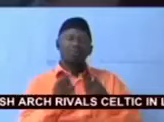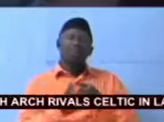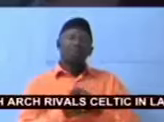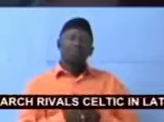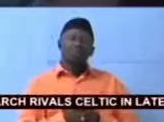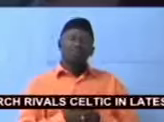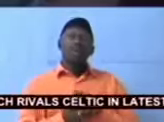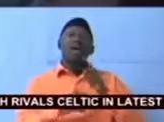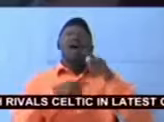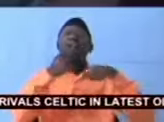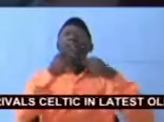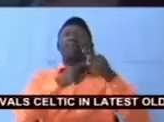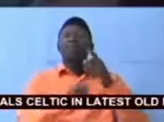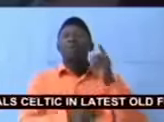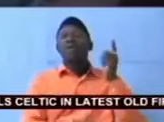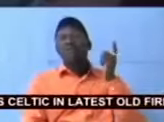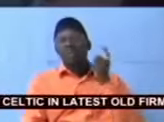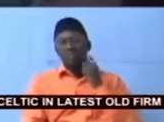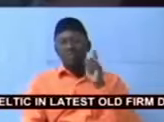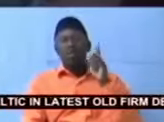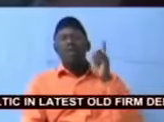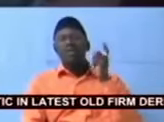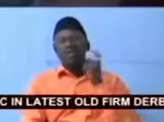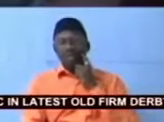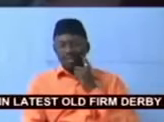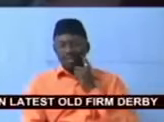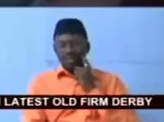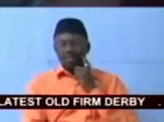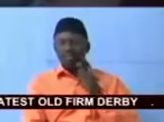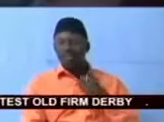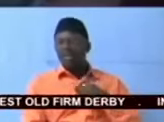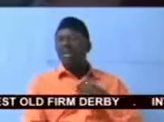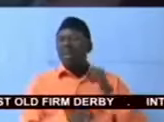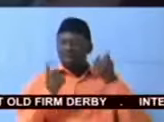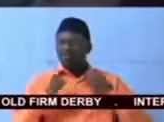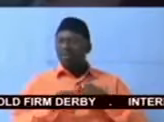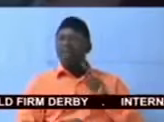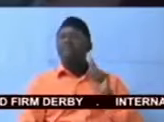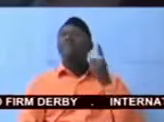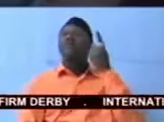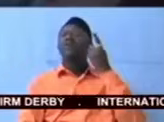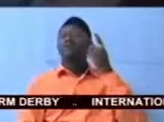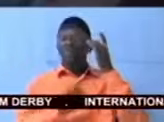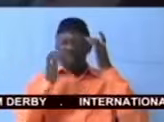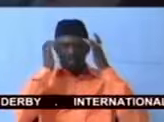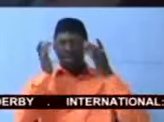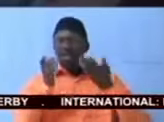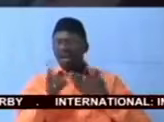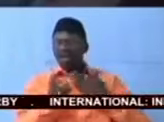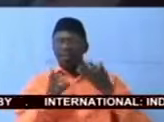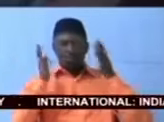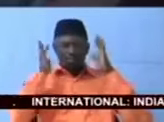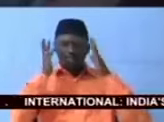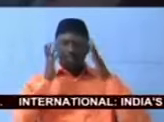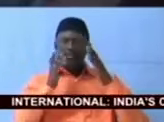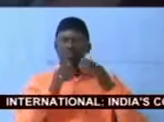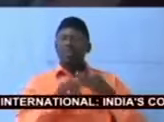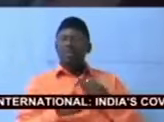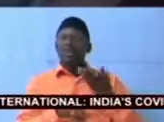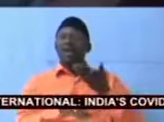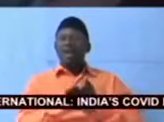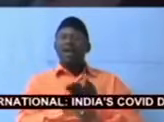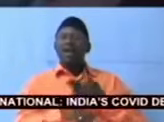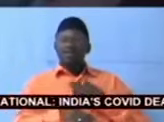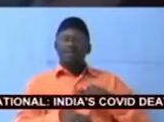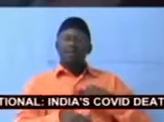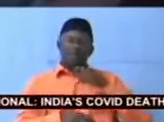day which was my first experience regarding having problems whilst in the course of my